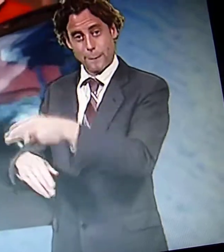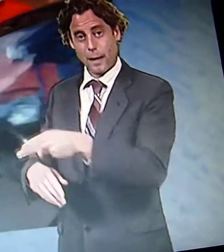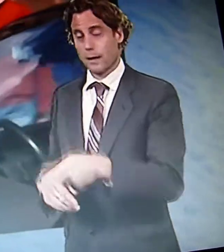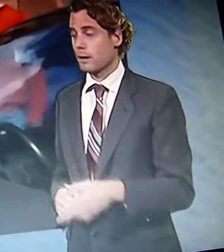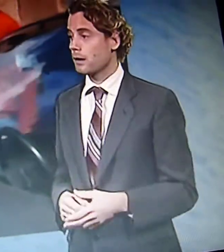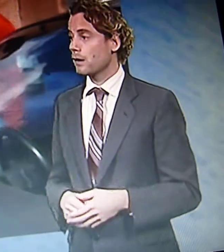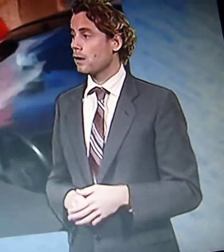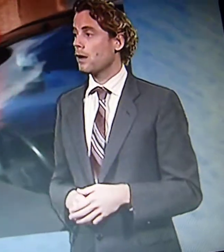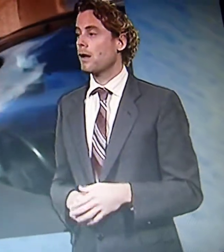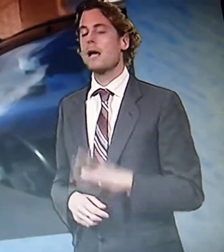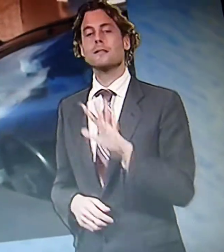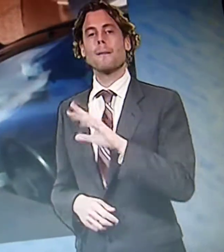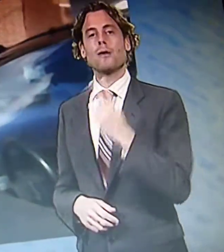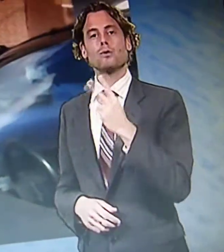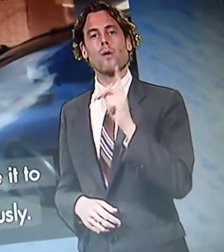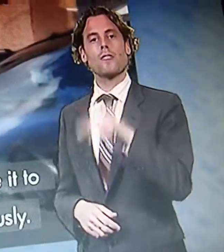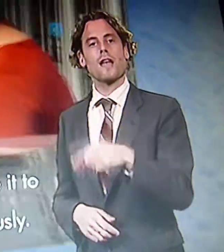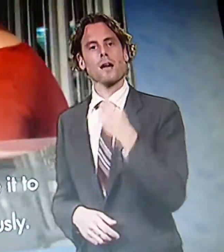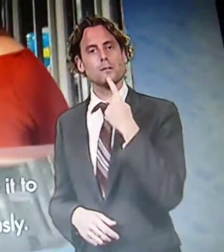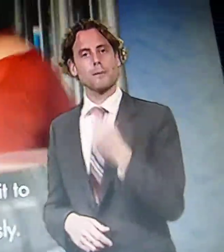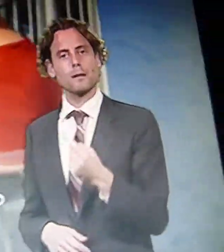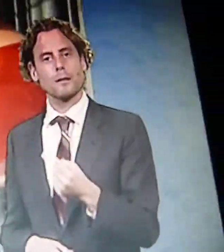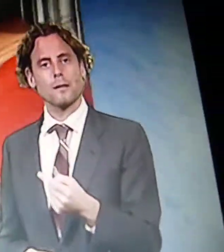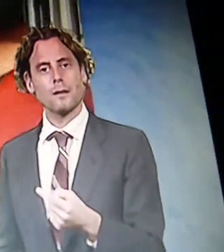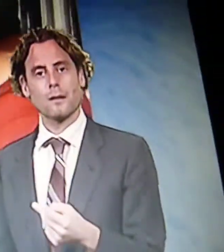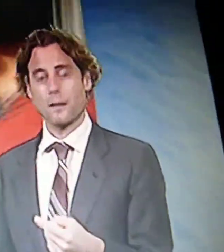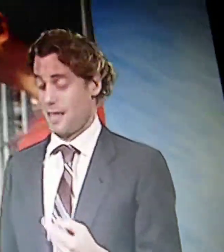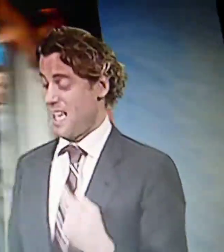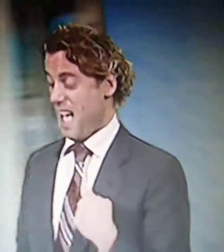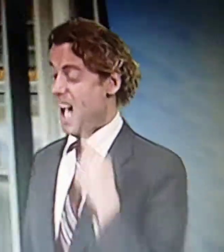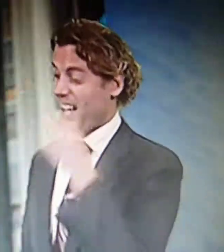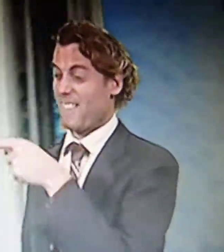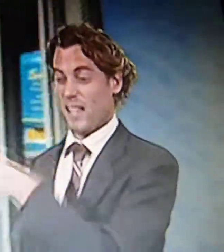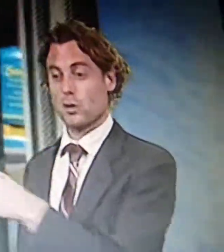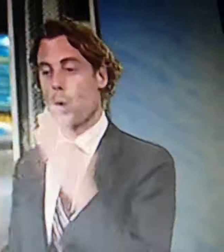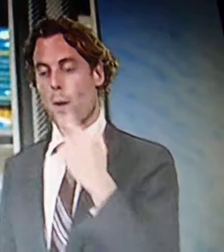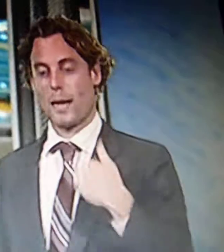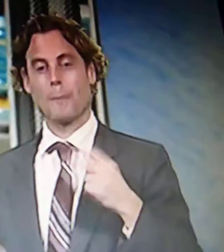Over £2,500. Over £2,500.